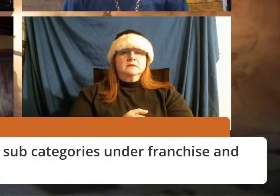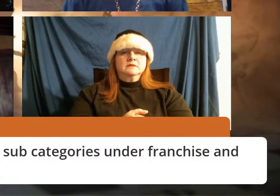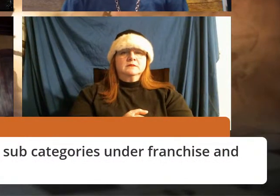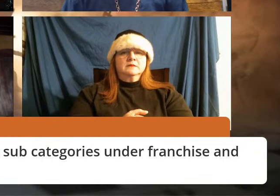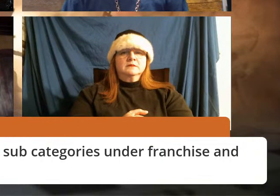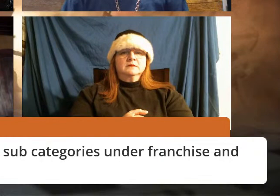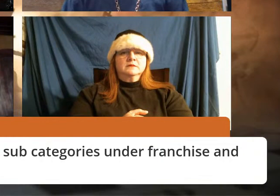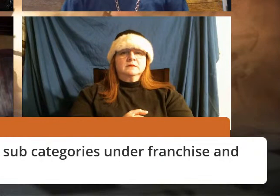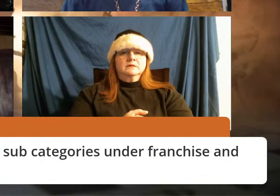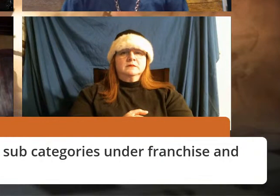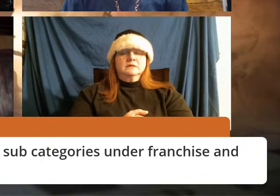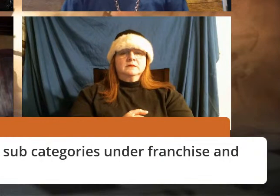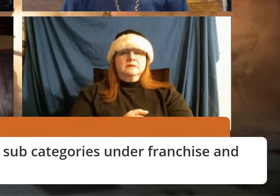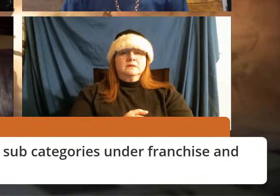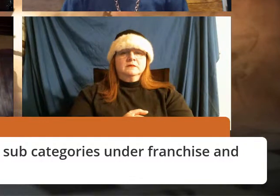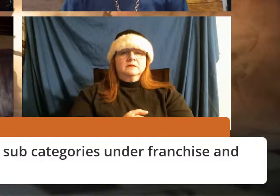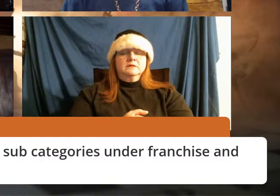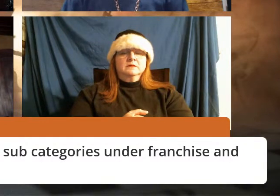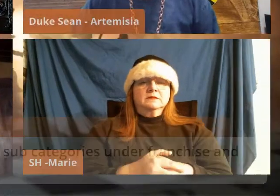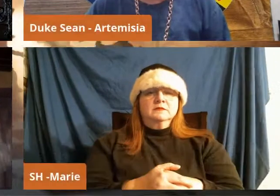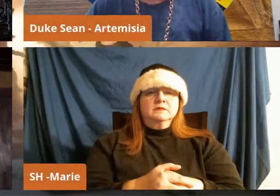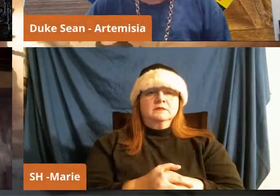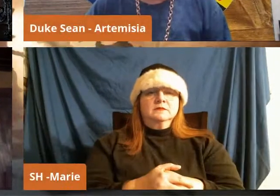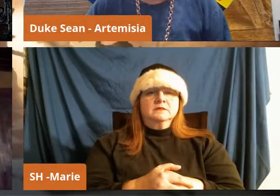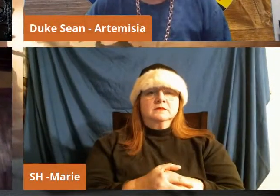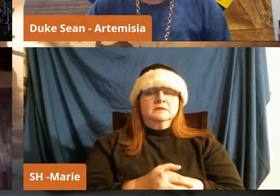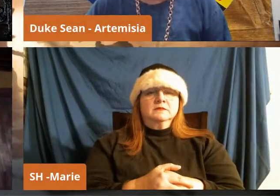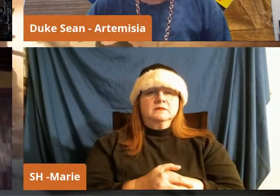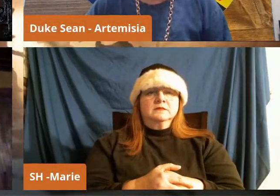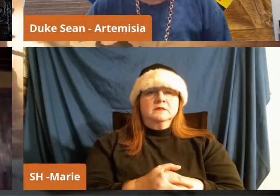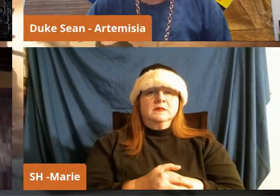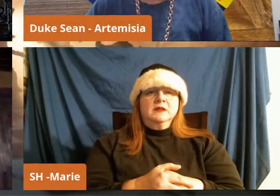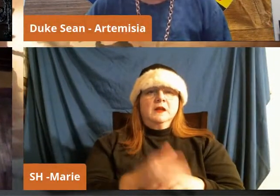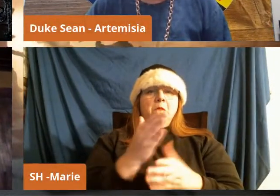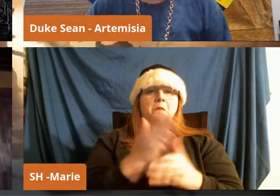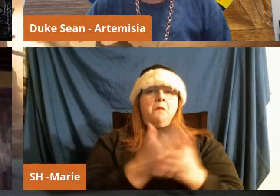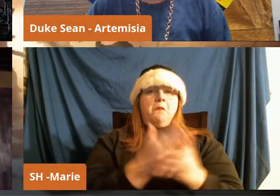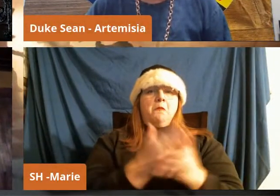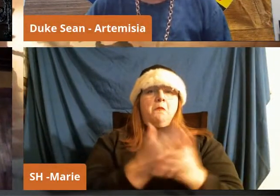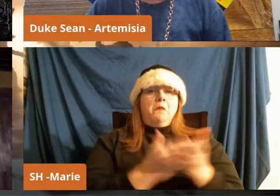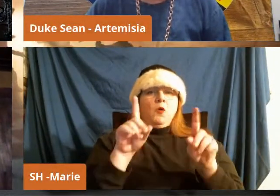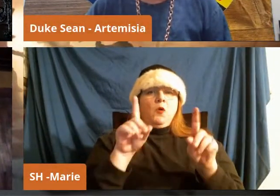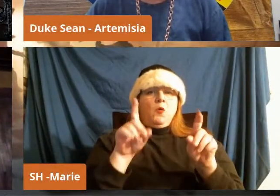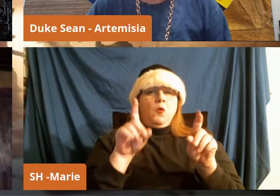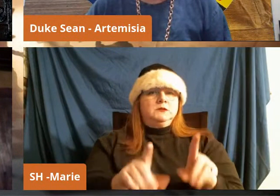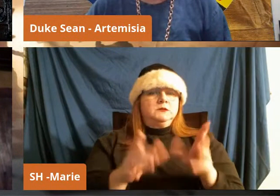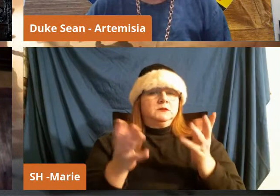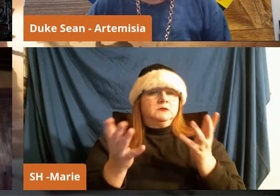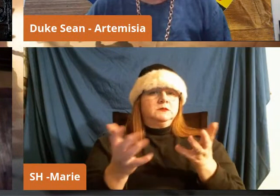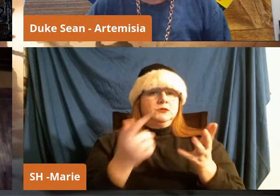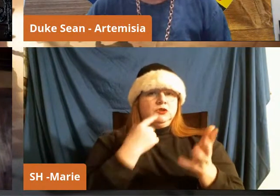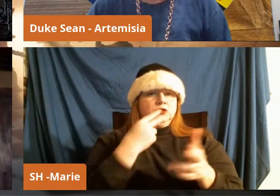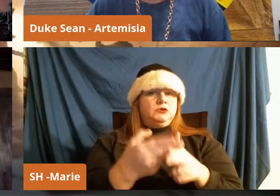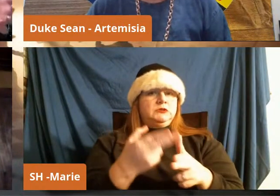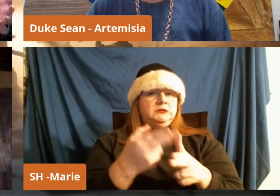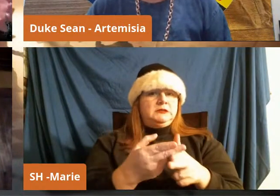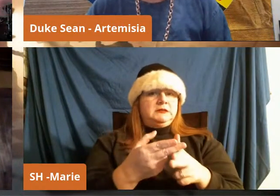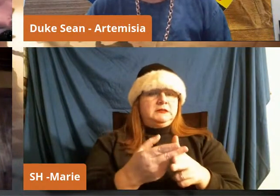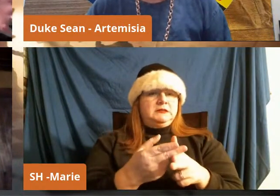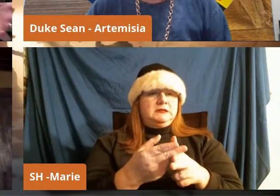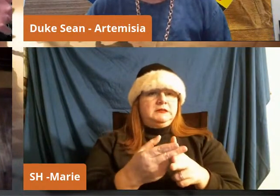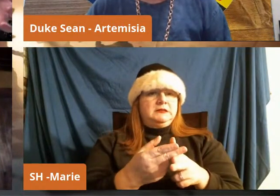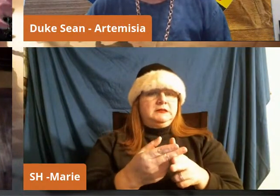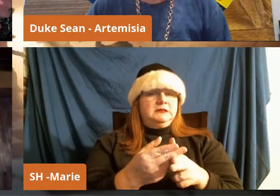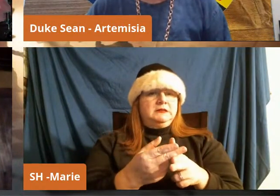that that we can address as part of that question? So we've mentioned so obviously